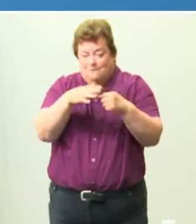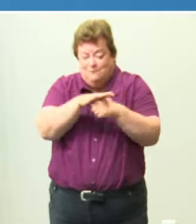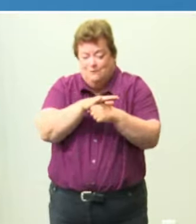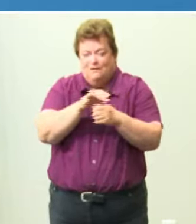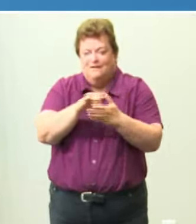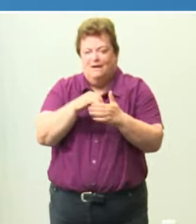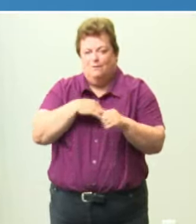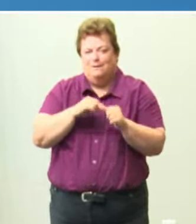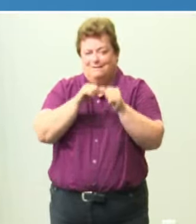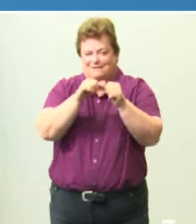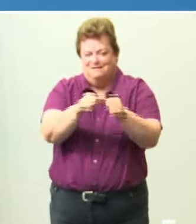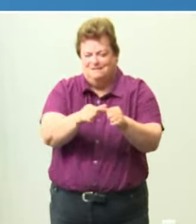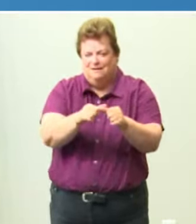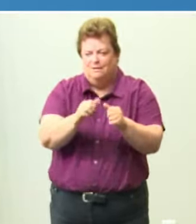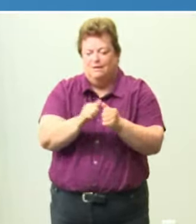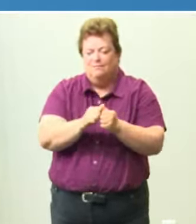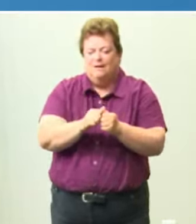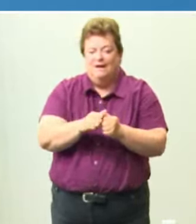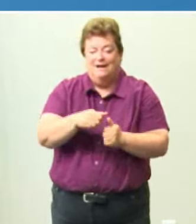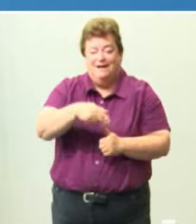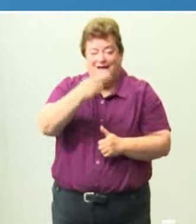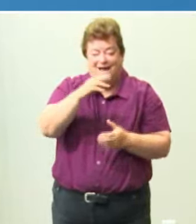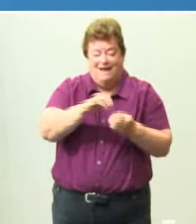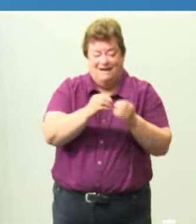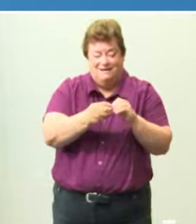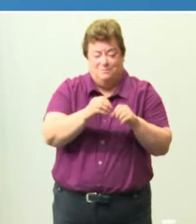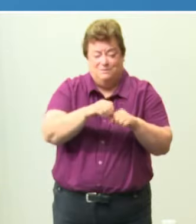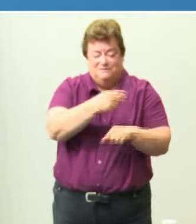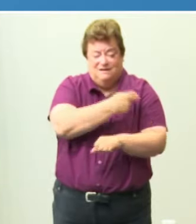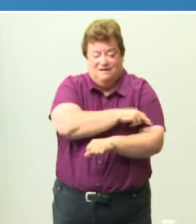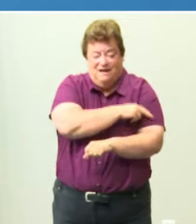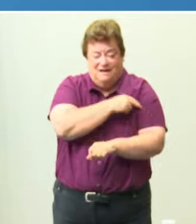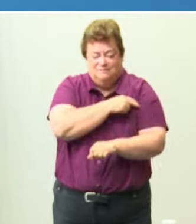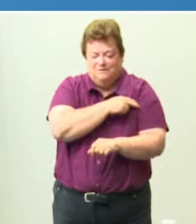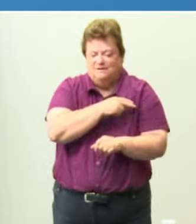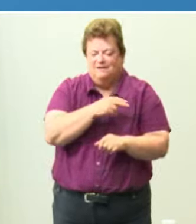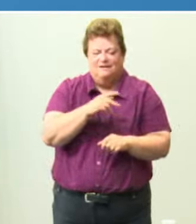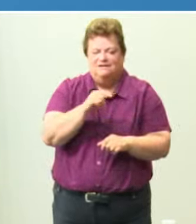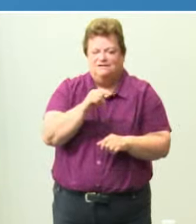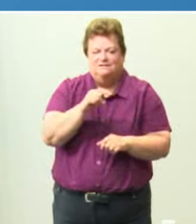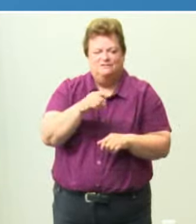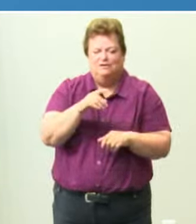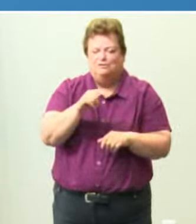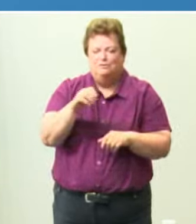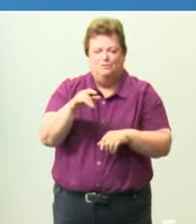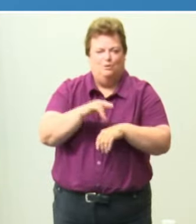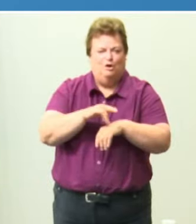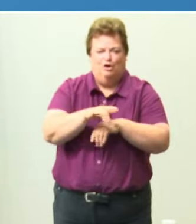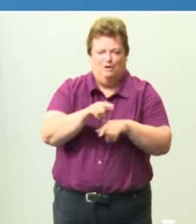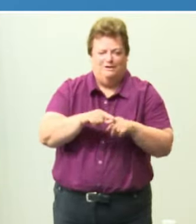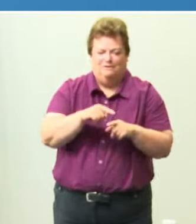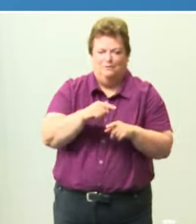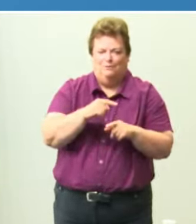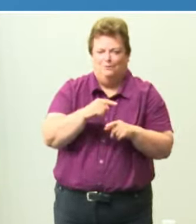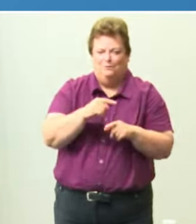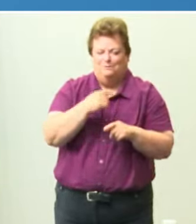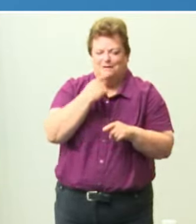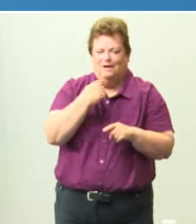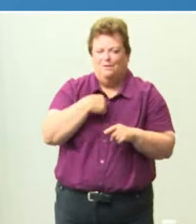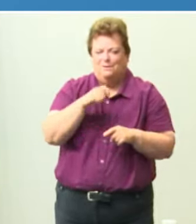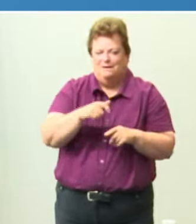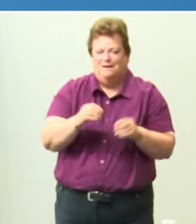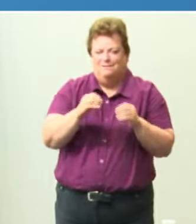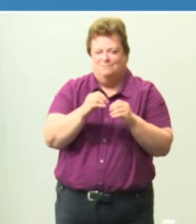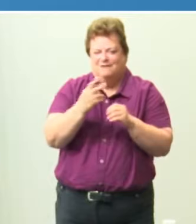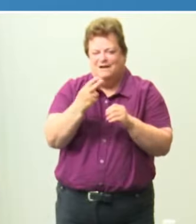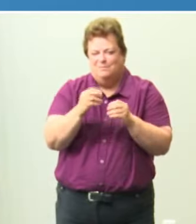trend. But with our high hospitalization numbers, it's really just too early to tell. We need a couple more weeks of data. And